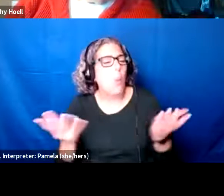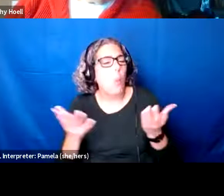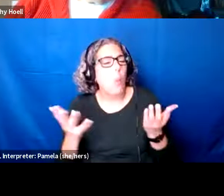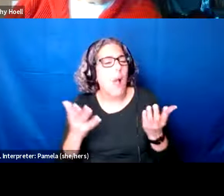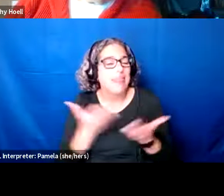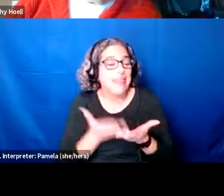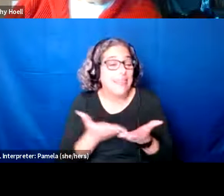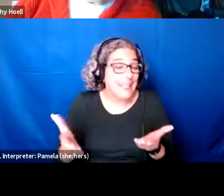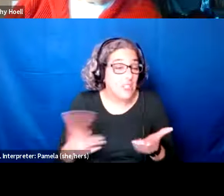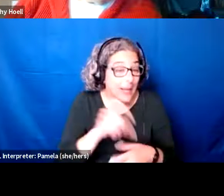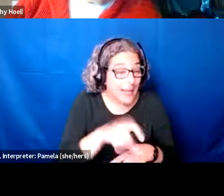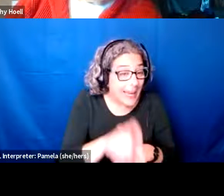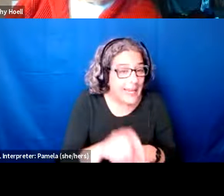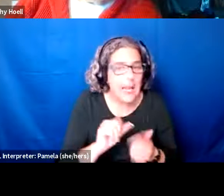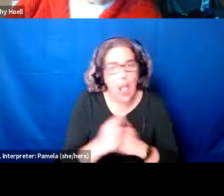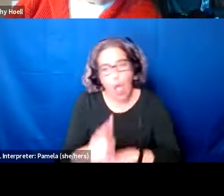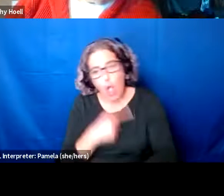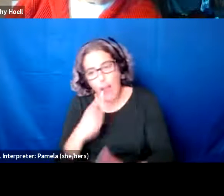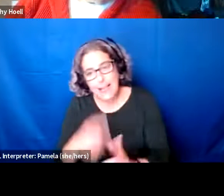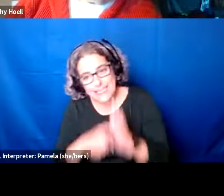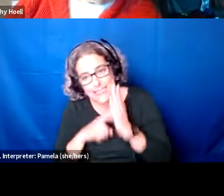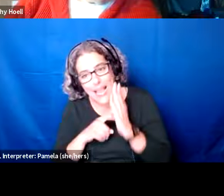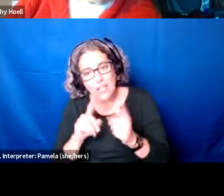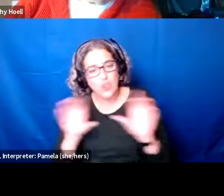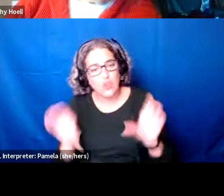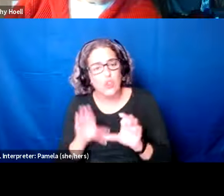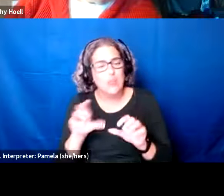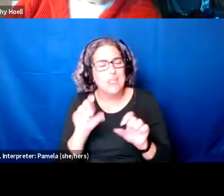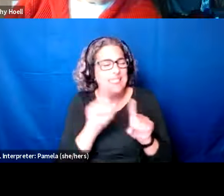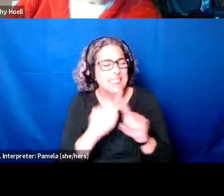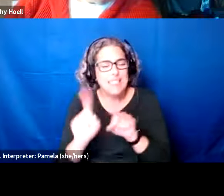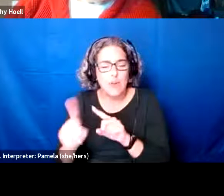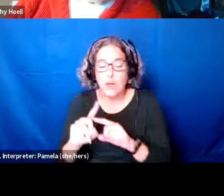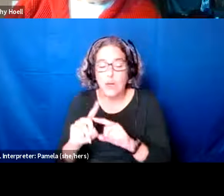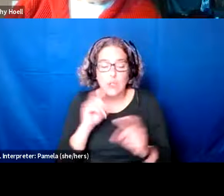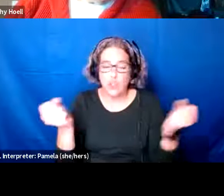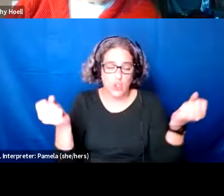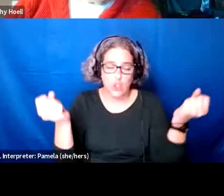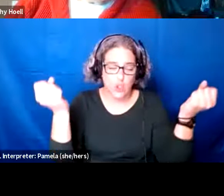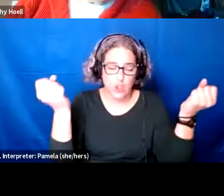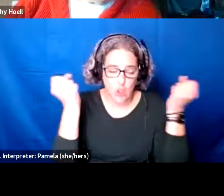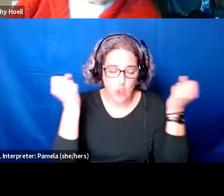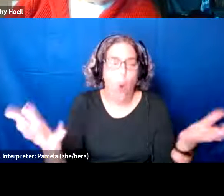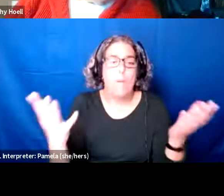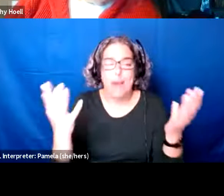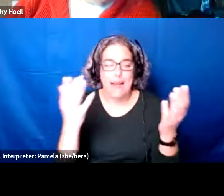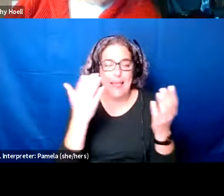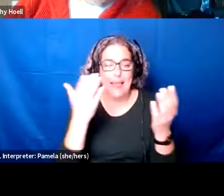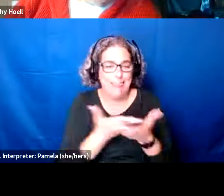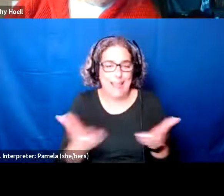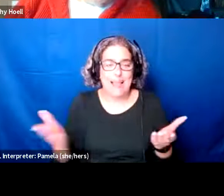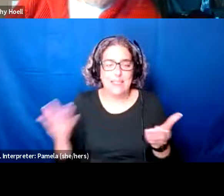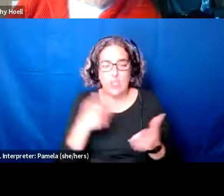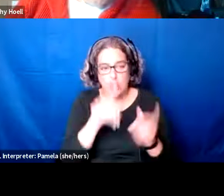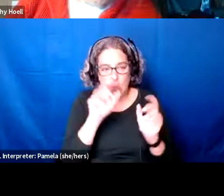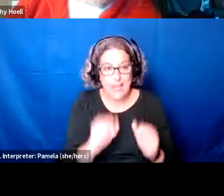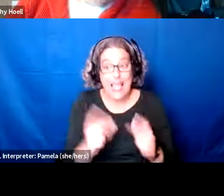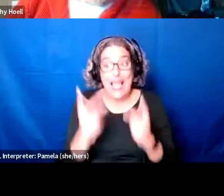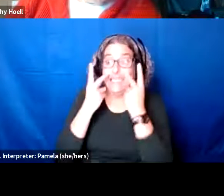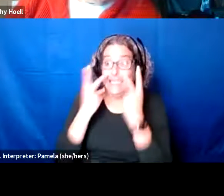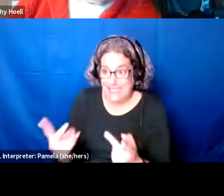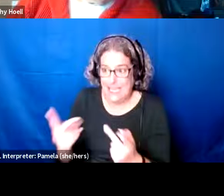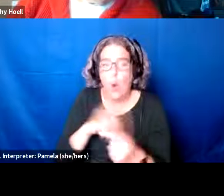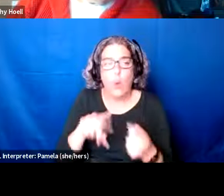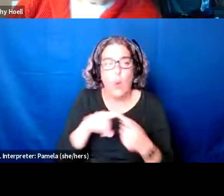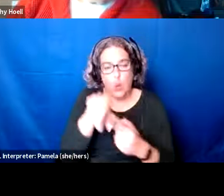are needed, how long it takes to do different aspects. There's so many components you can see just visually getting into the business. And so that's what